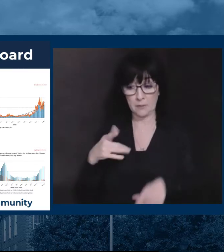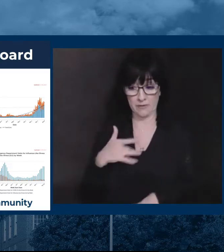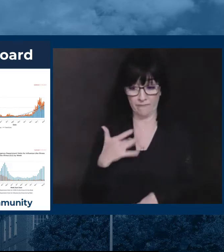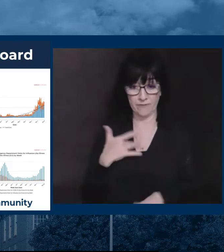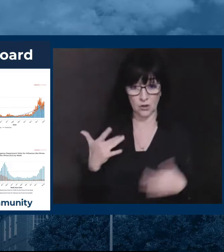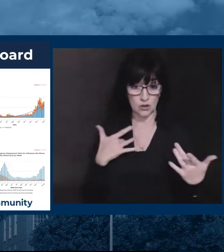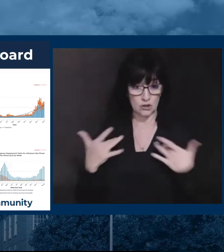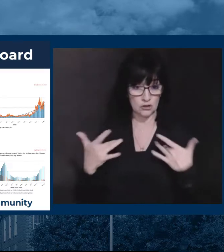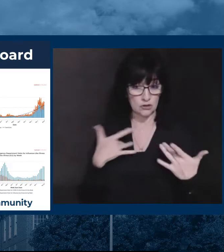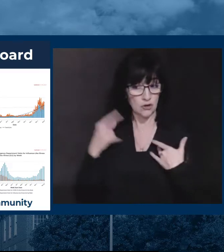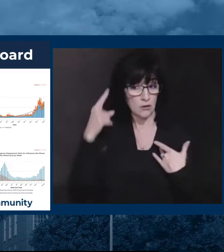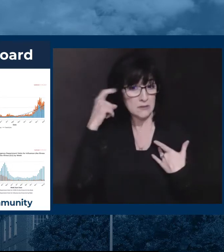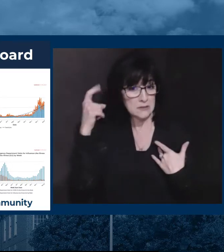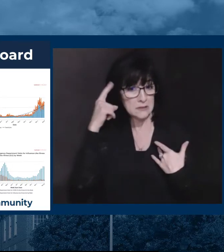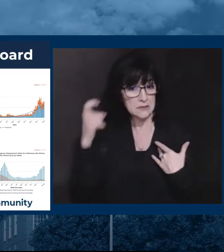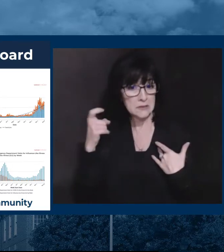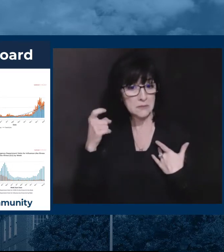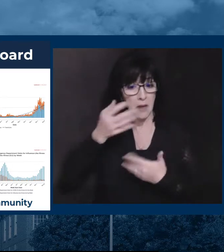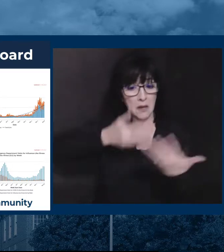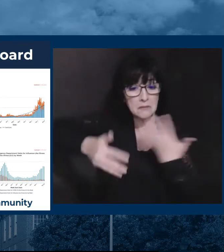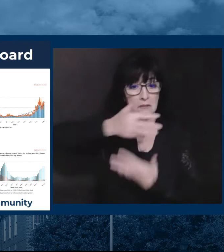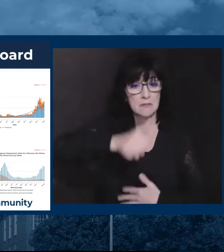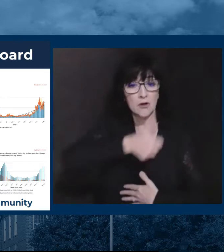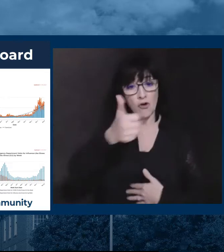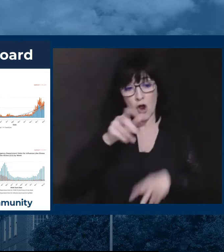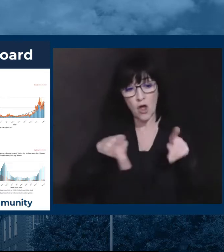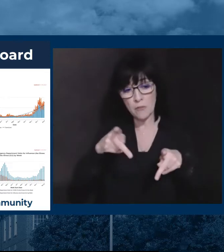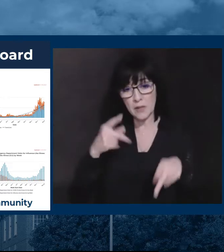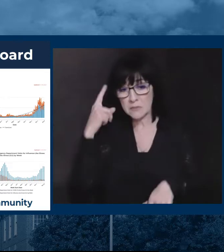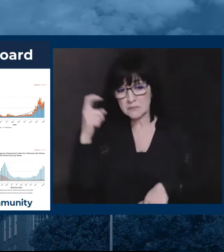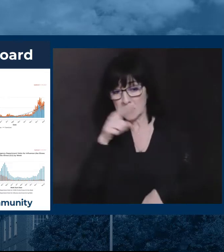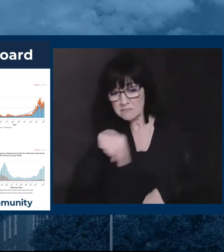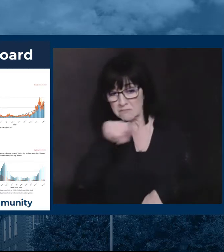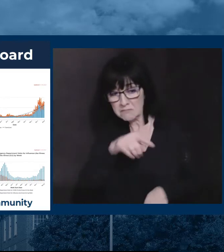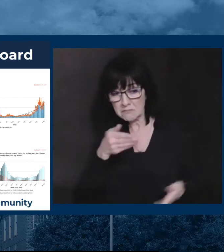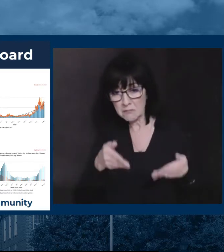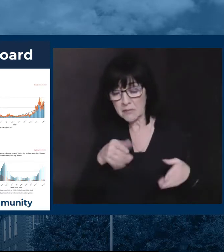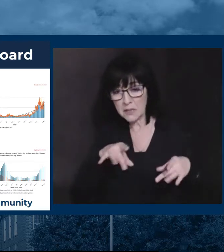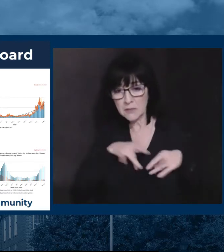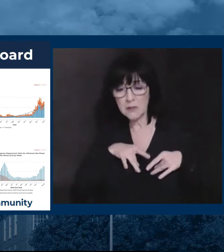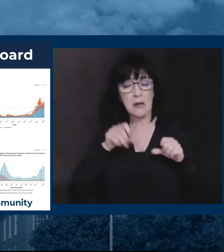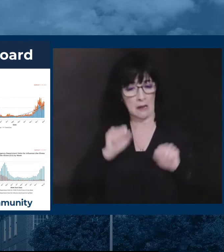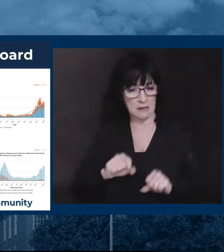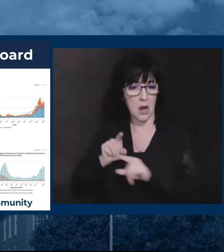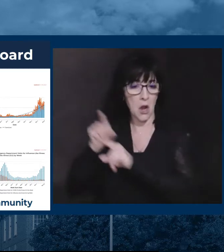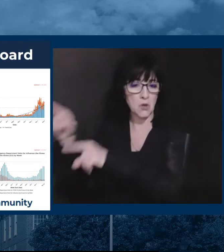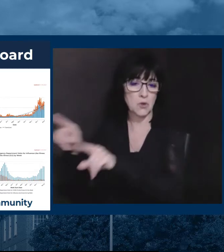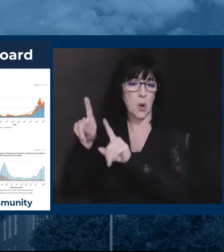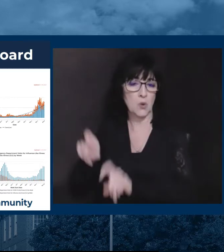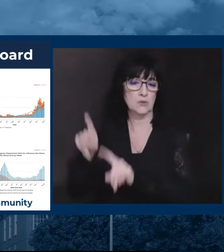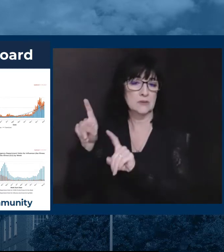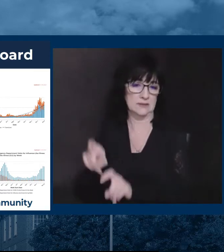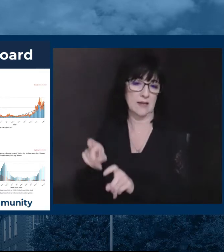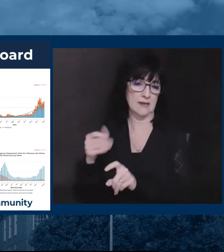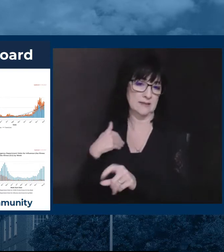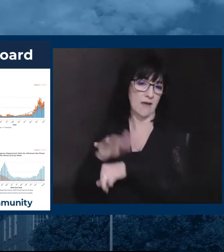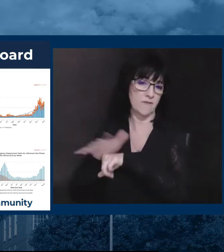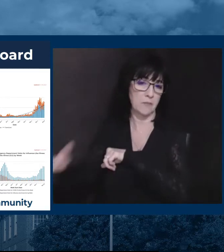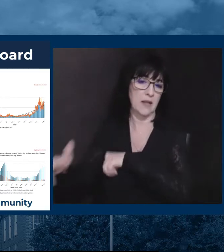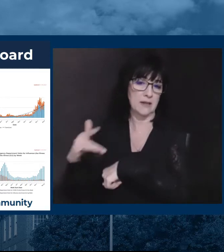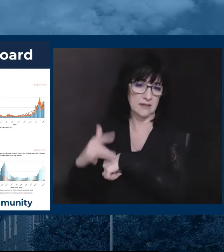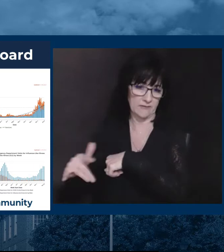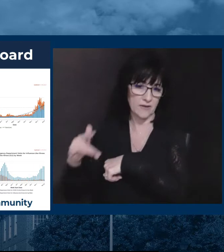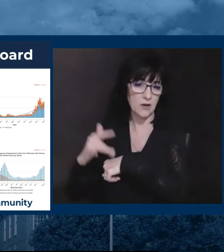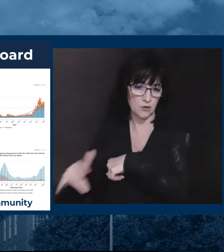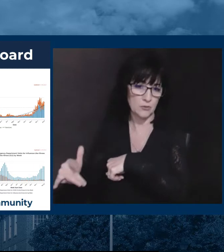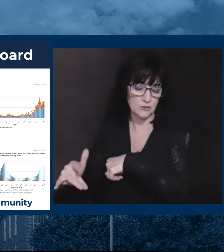with high percent positives, you're going to identify more positive cases, and that's what you're seeing in